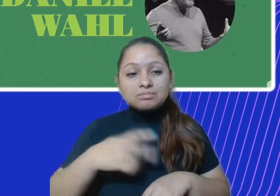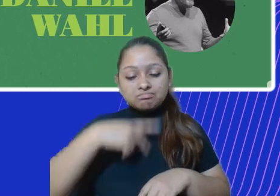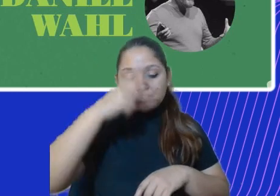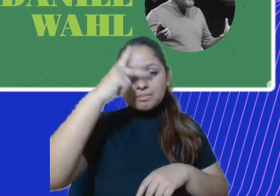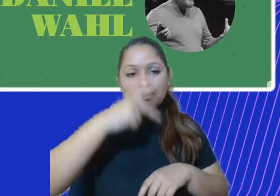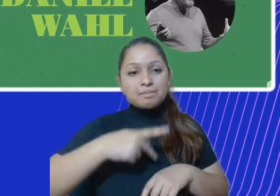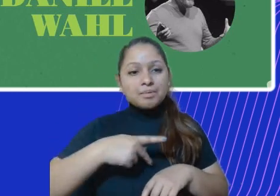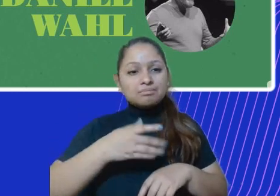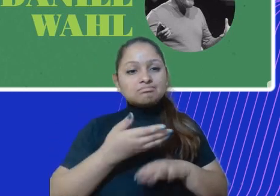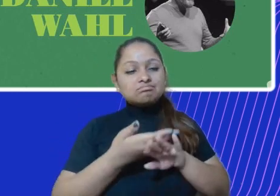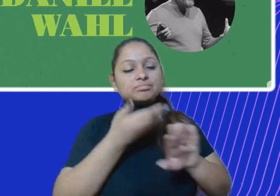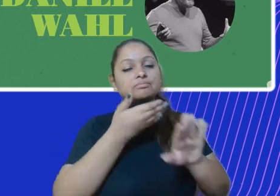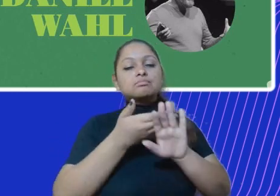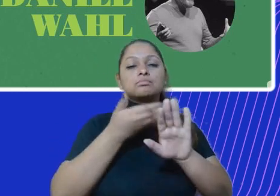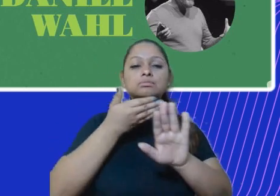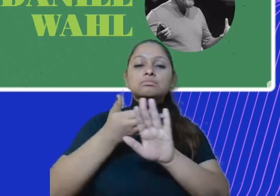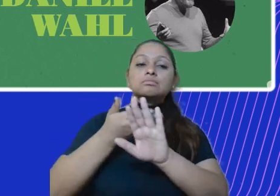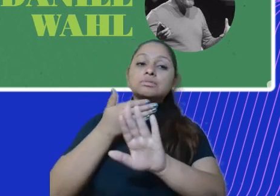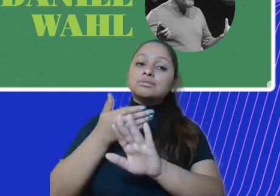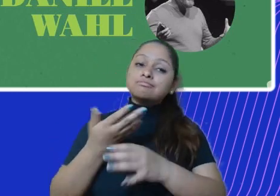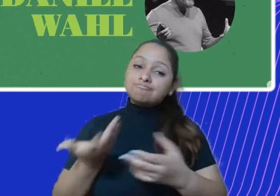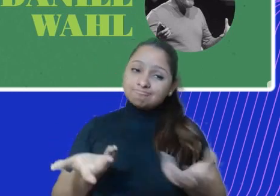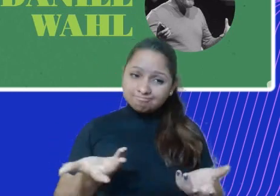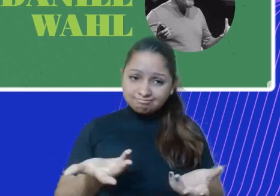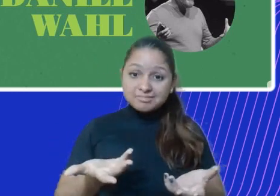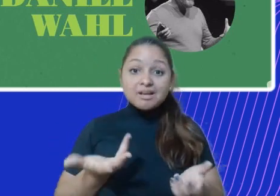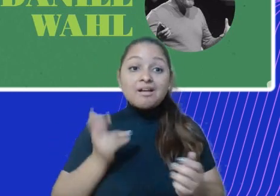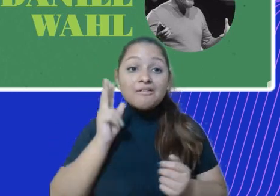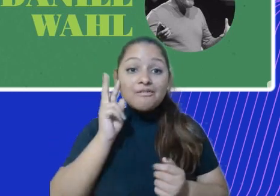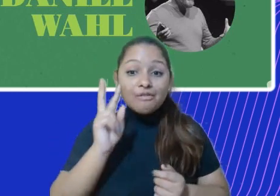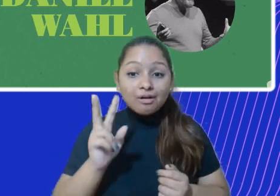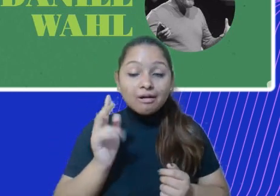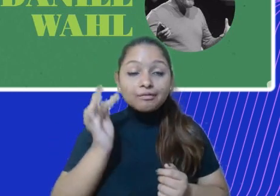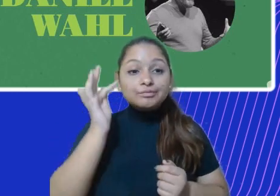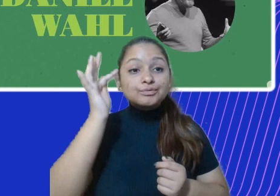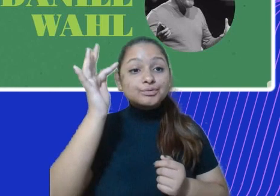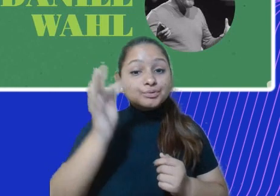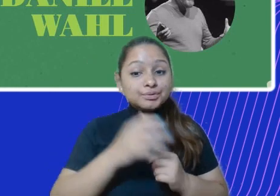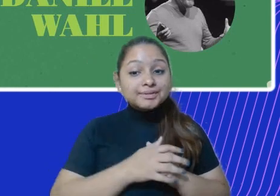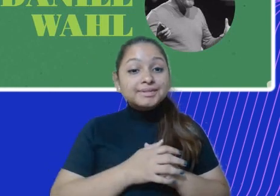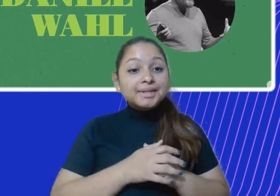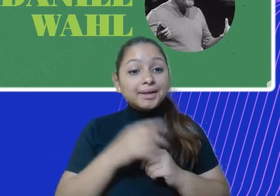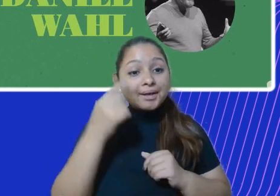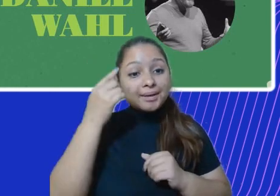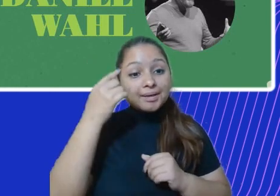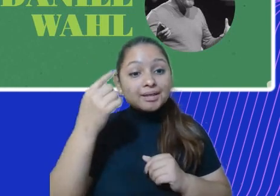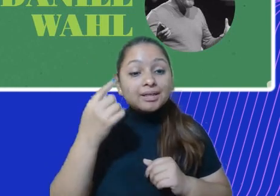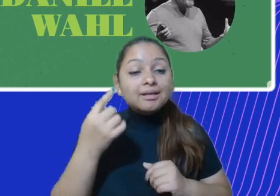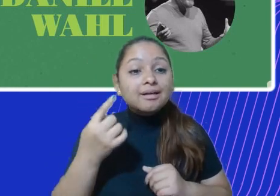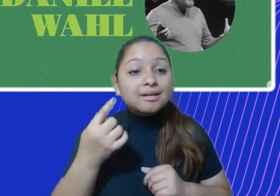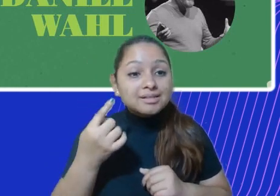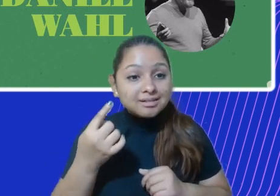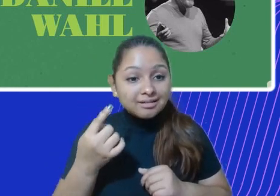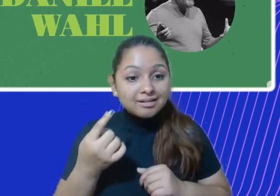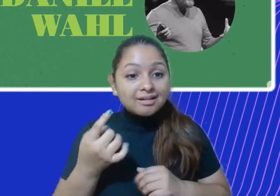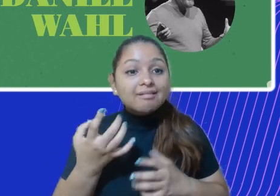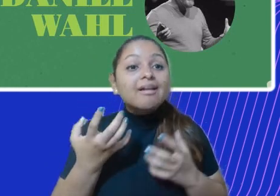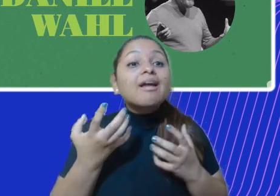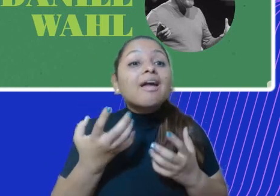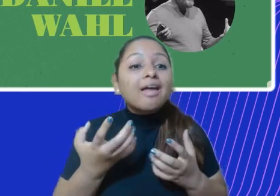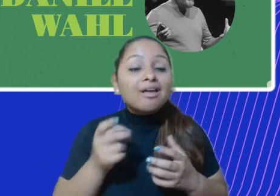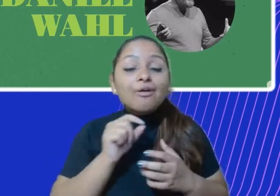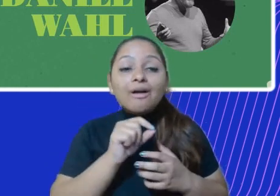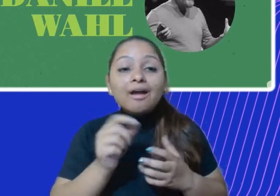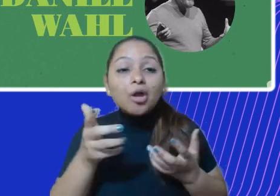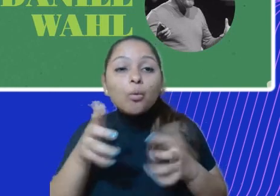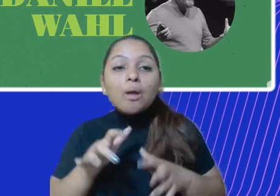look at that, this vision of regeneration, this is something that can generate unity. And who doesn't want a